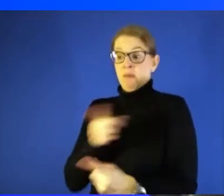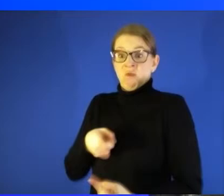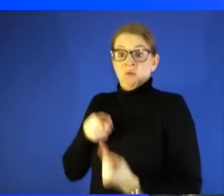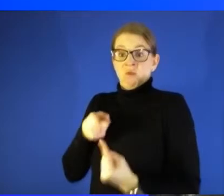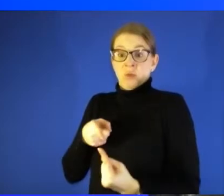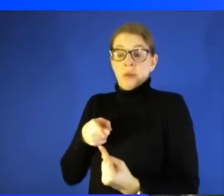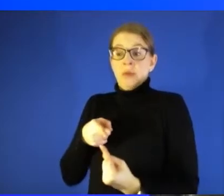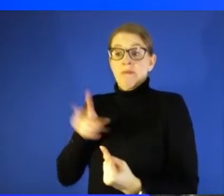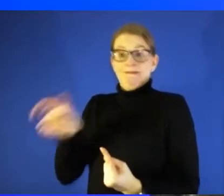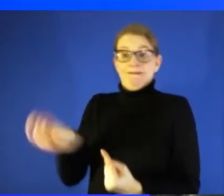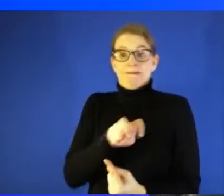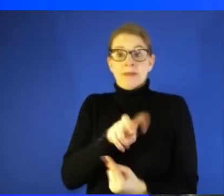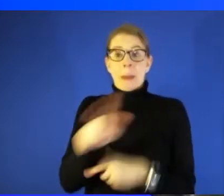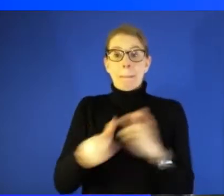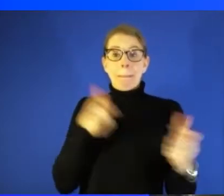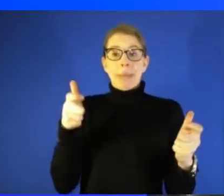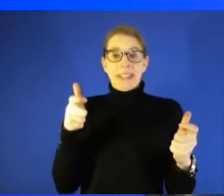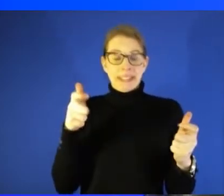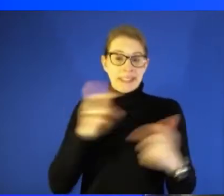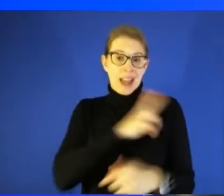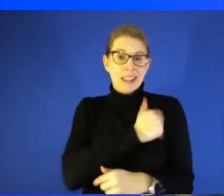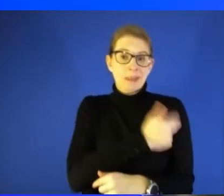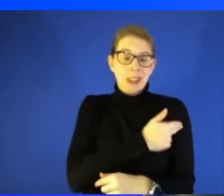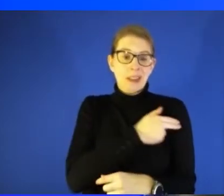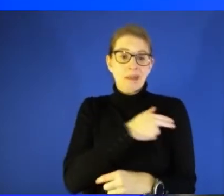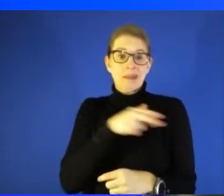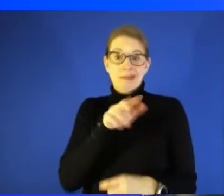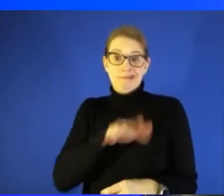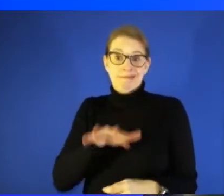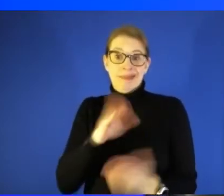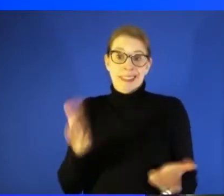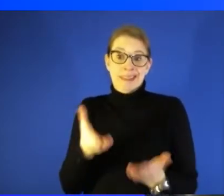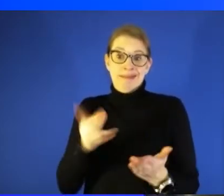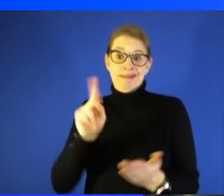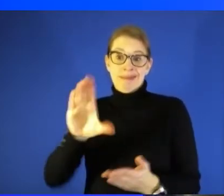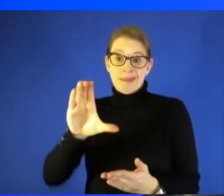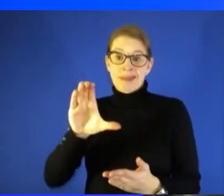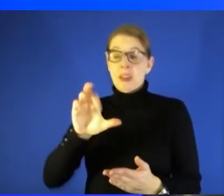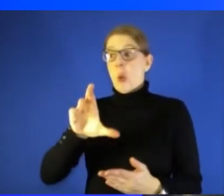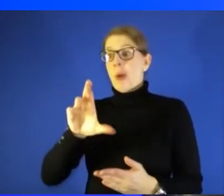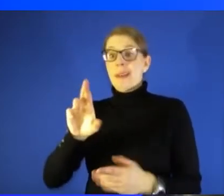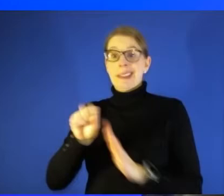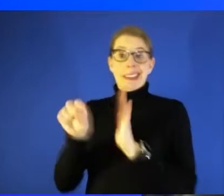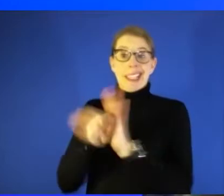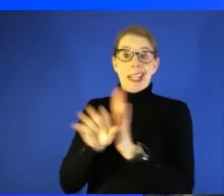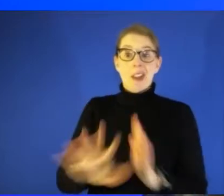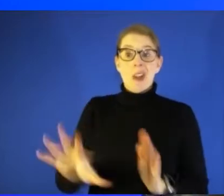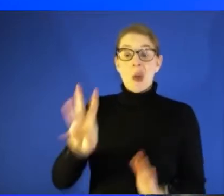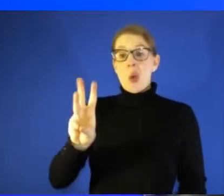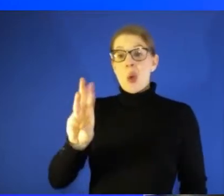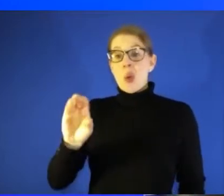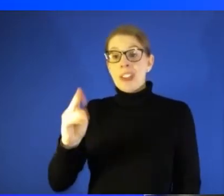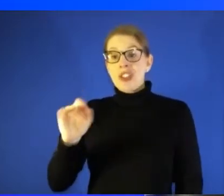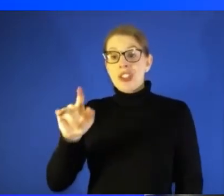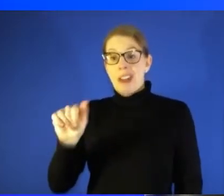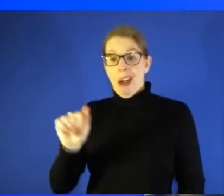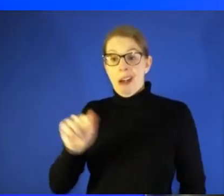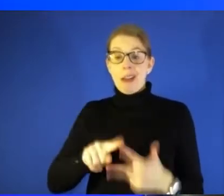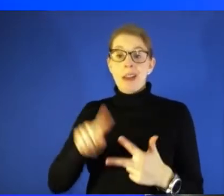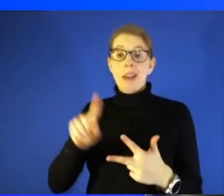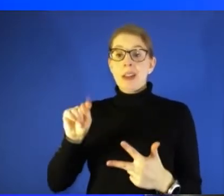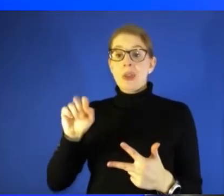into larger hospitals around the metro, around the state, Wichita, Topeka. So